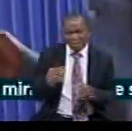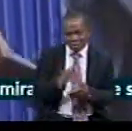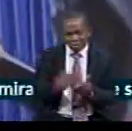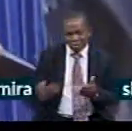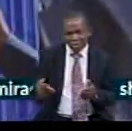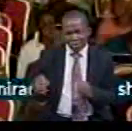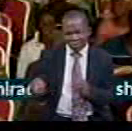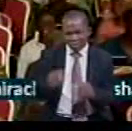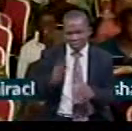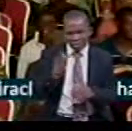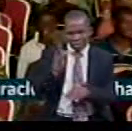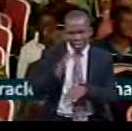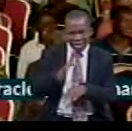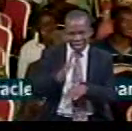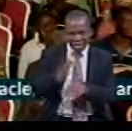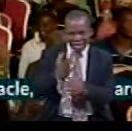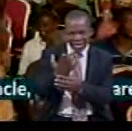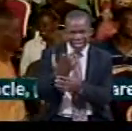feeling.